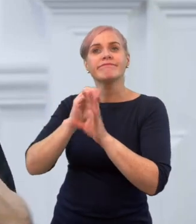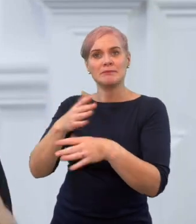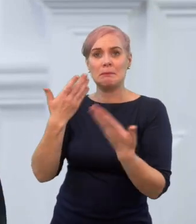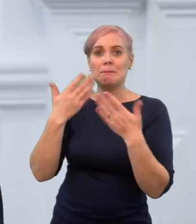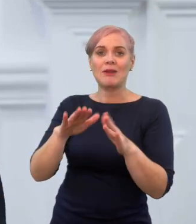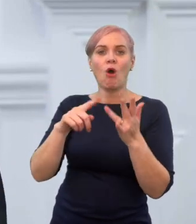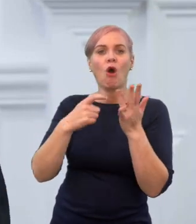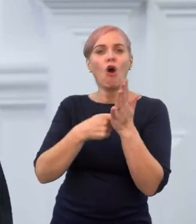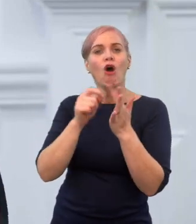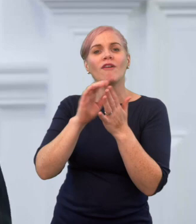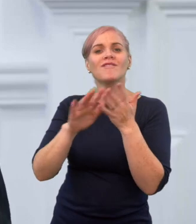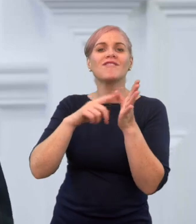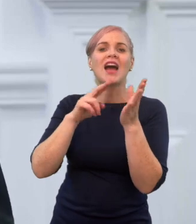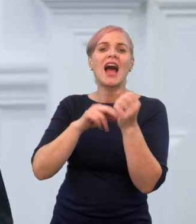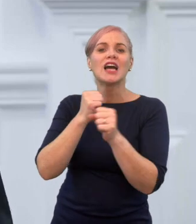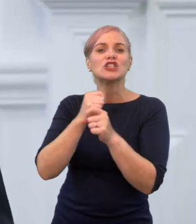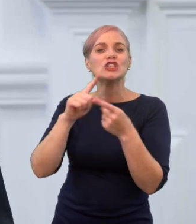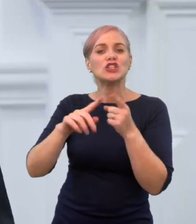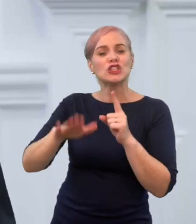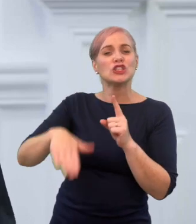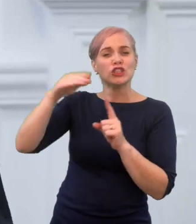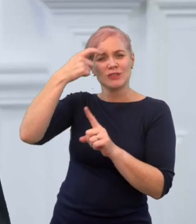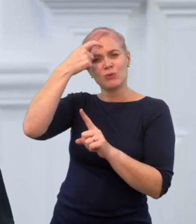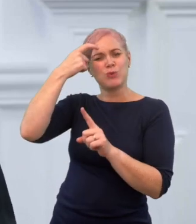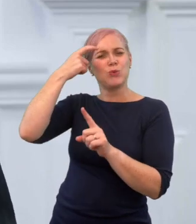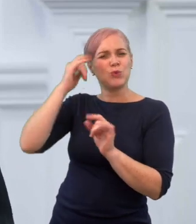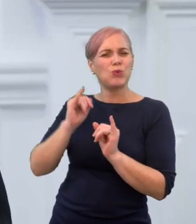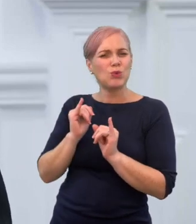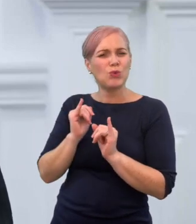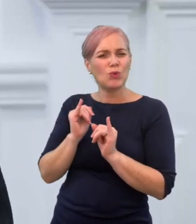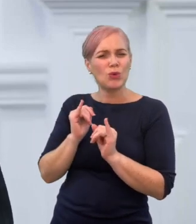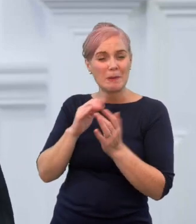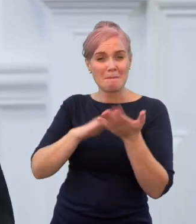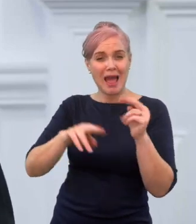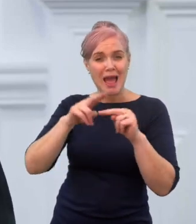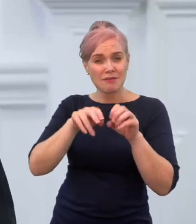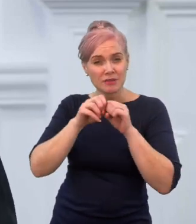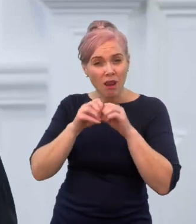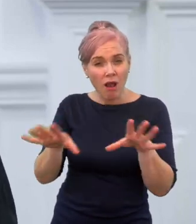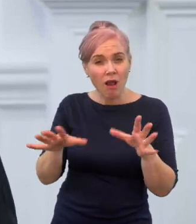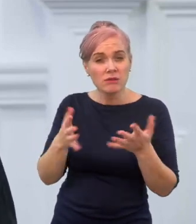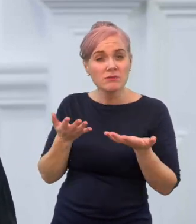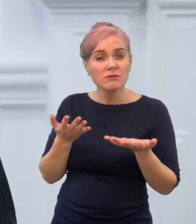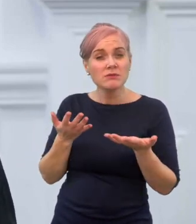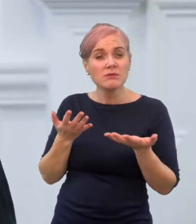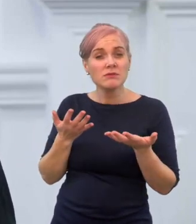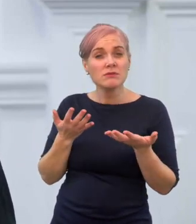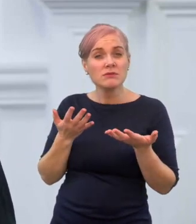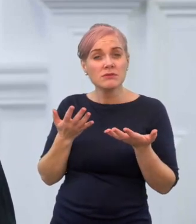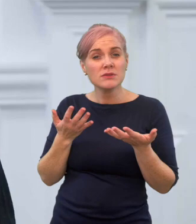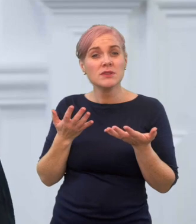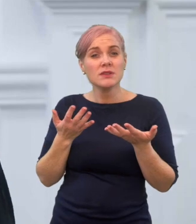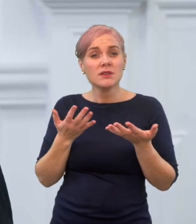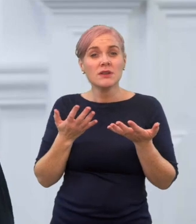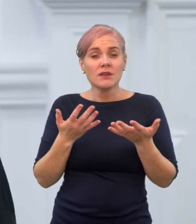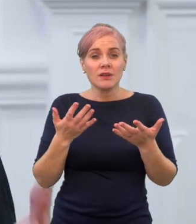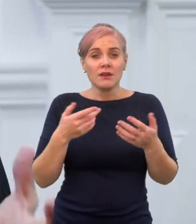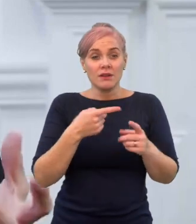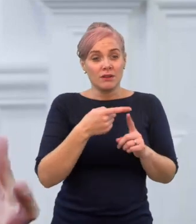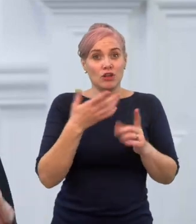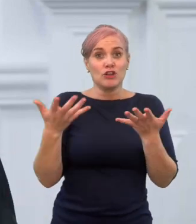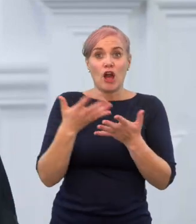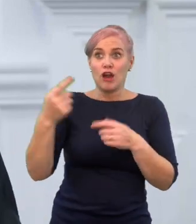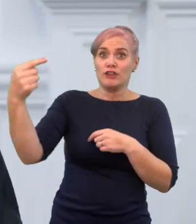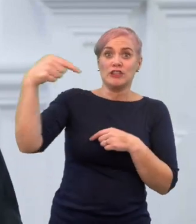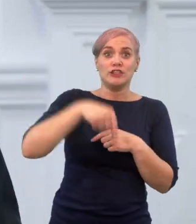end. That, you know, he was in an orphanage. So that experience has scarred him. And then he's, you know, he lost his parents.